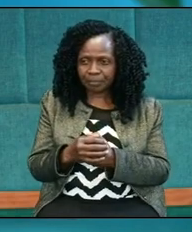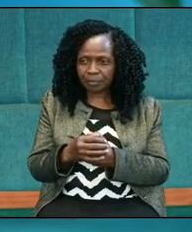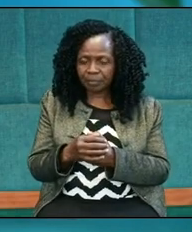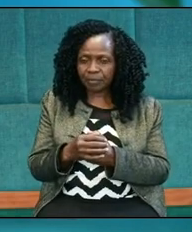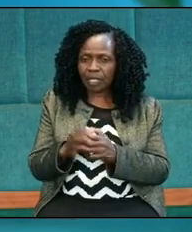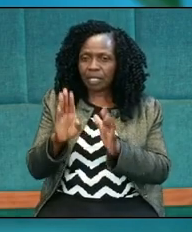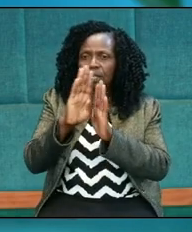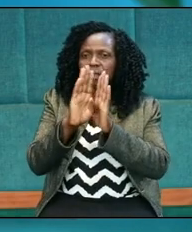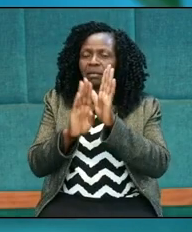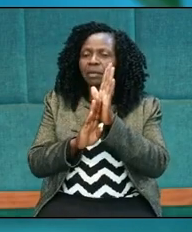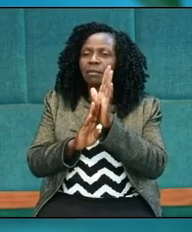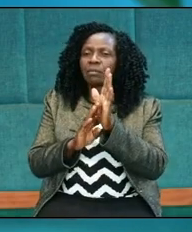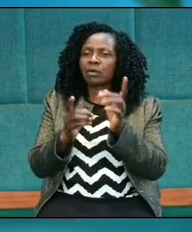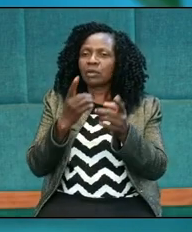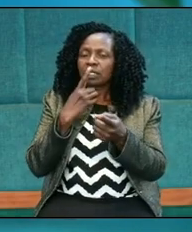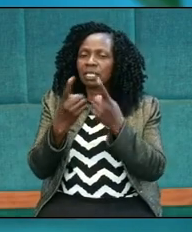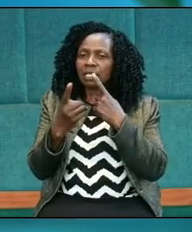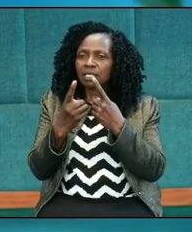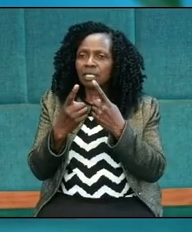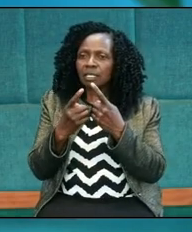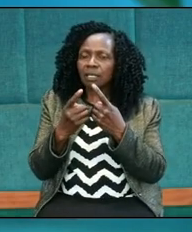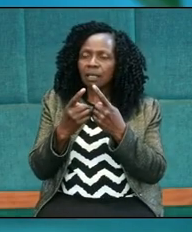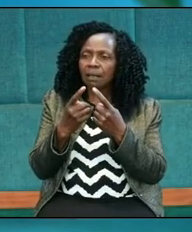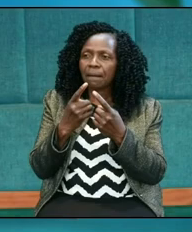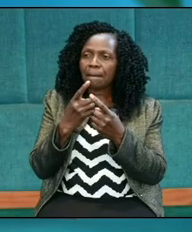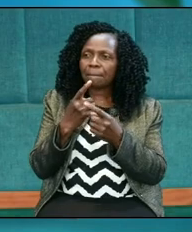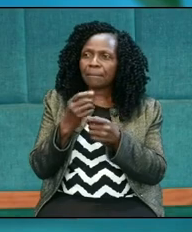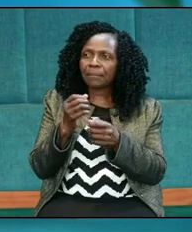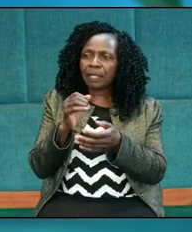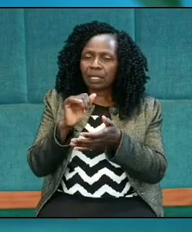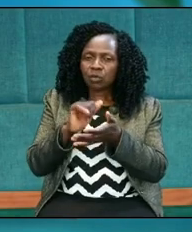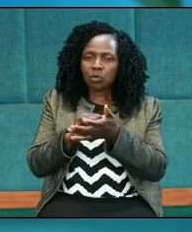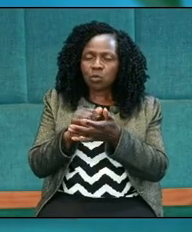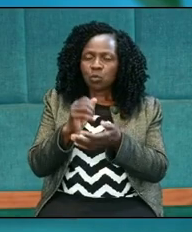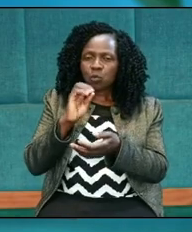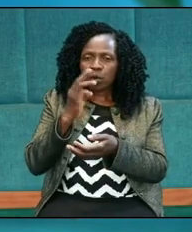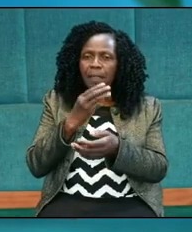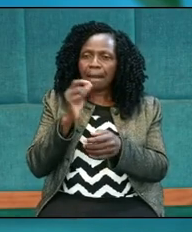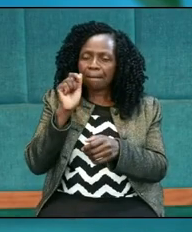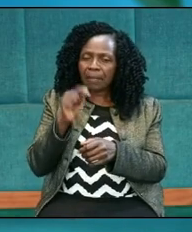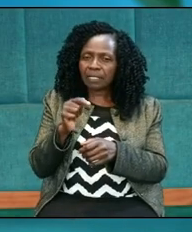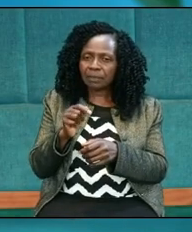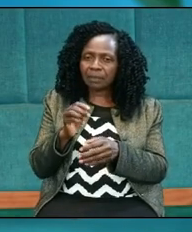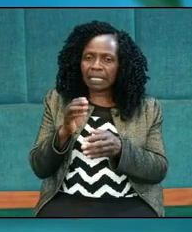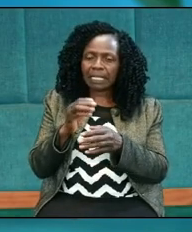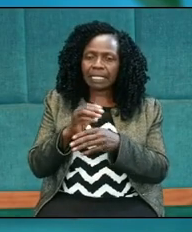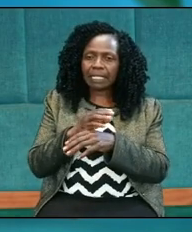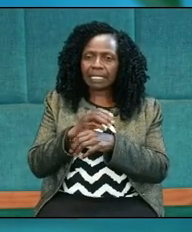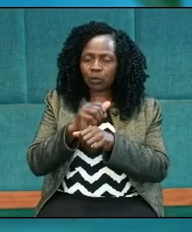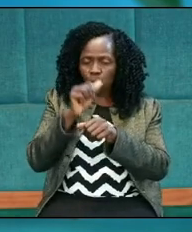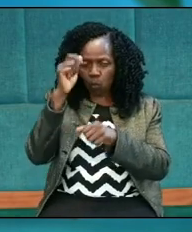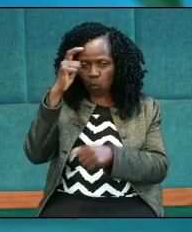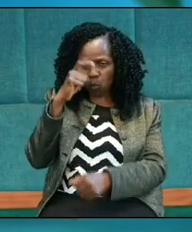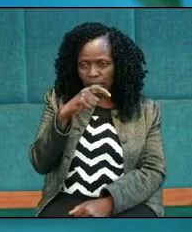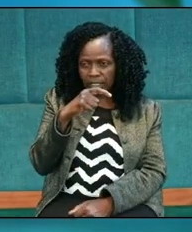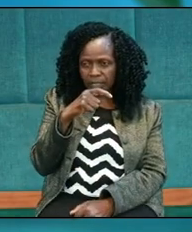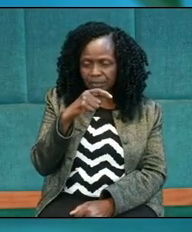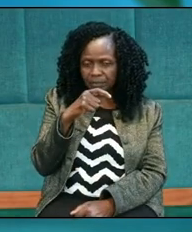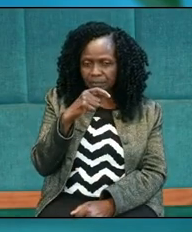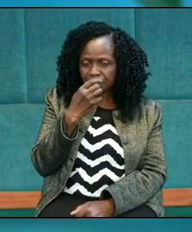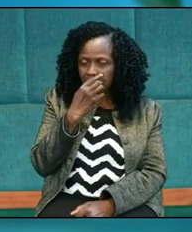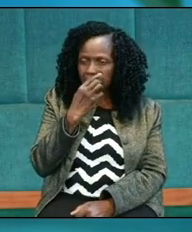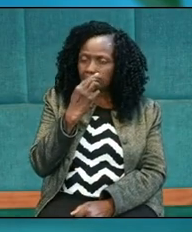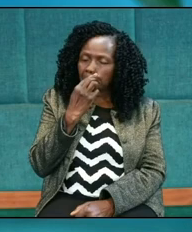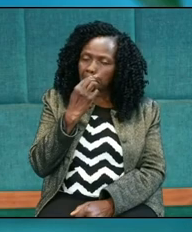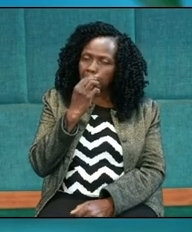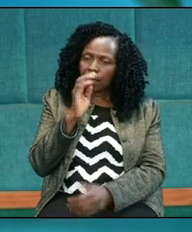be 1, 2, 3, isn't it? But let me tell you, those things that we are actually ignoring is what even the